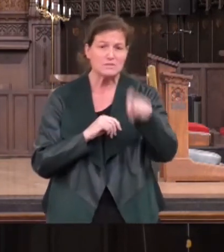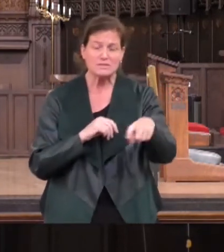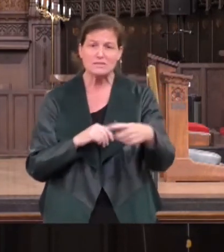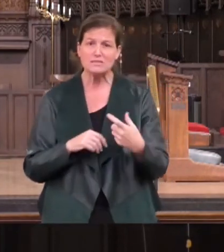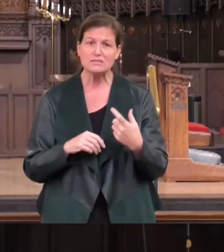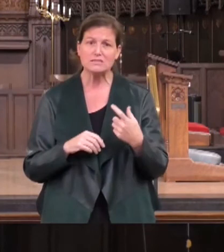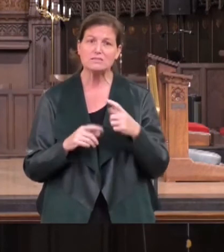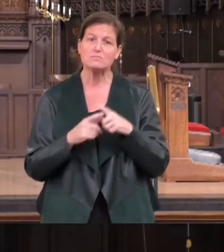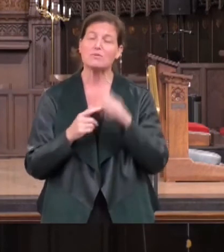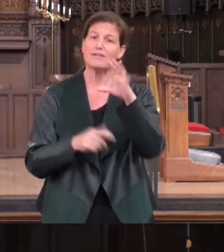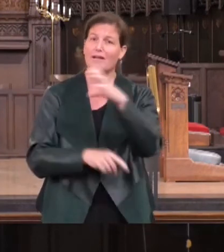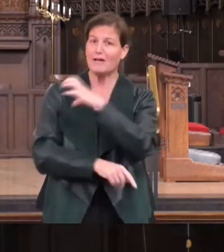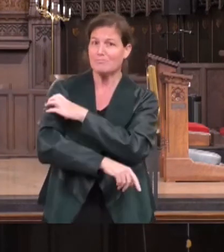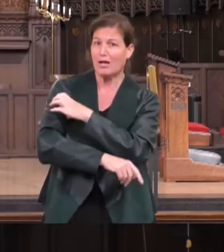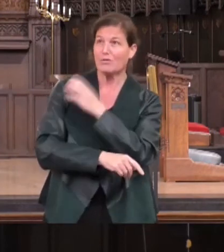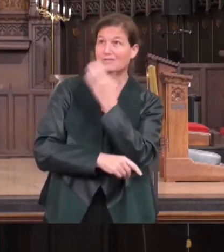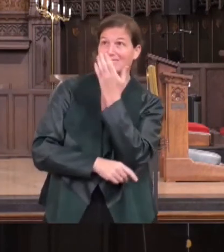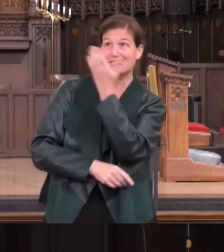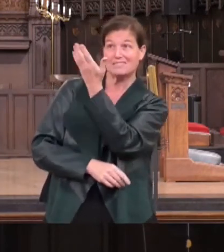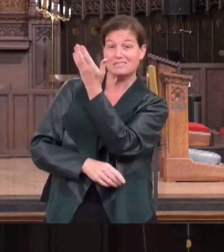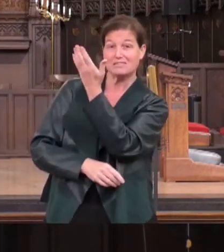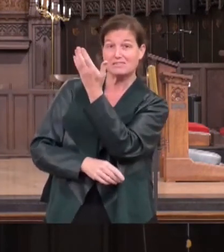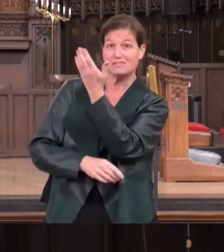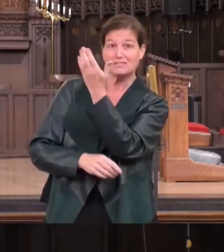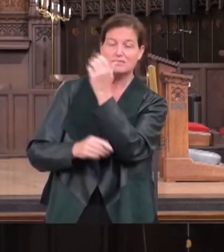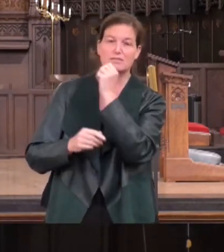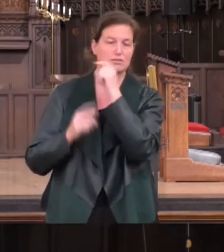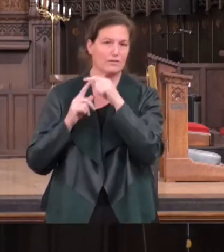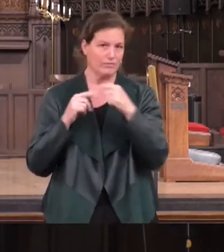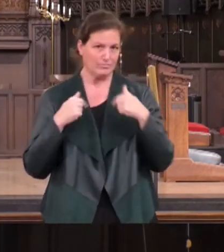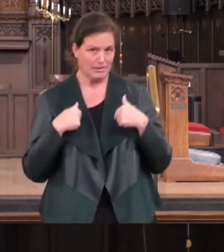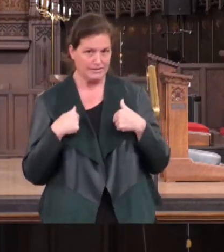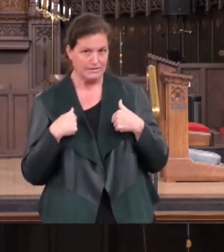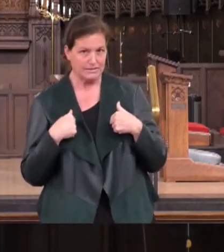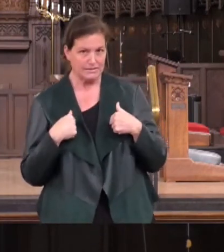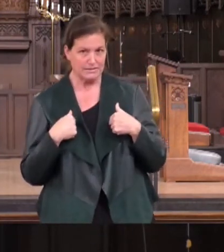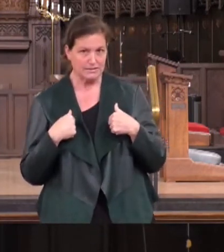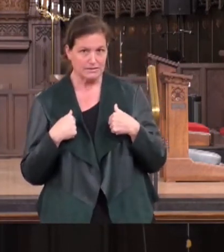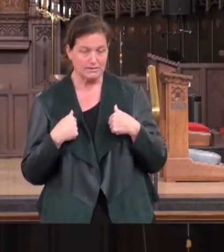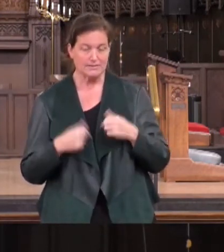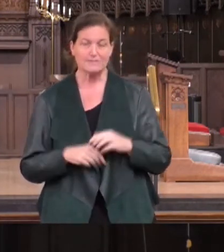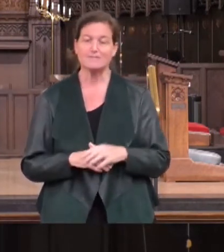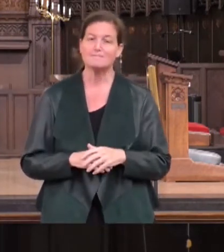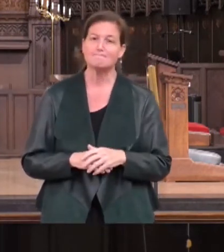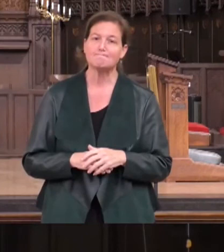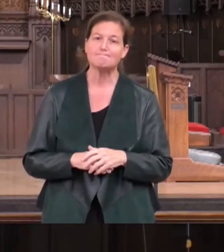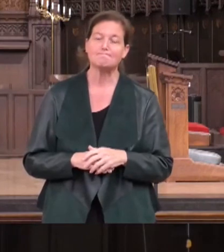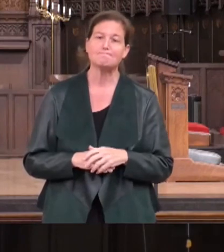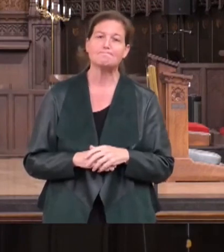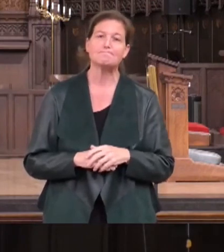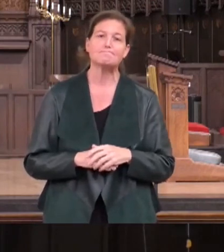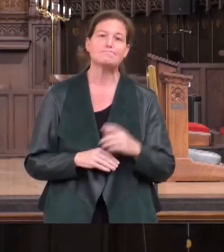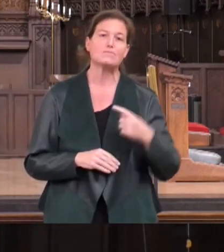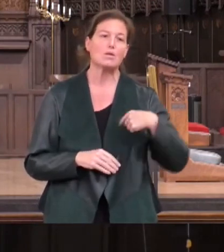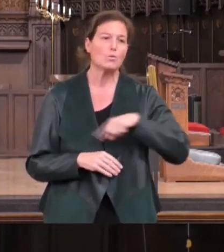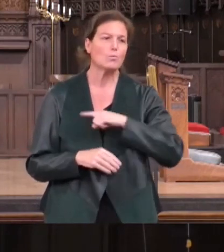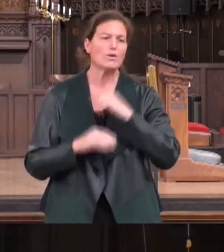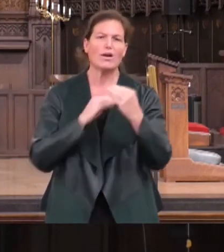belongs to God and does not come from us. We are afflicted in every